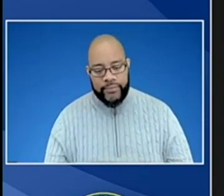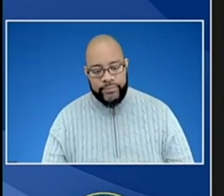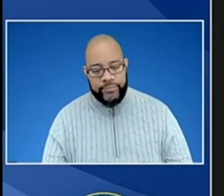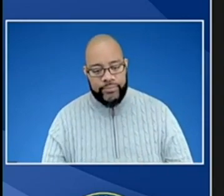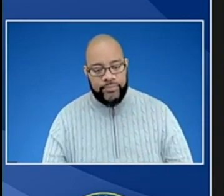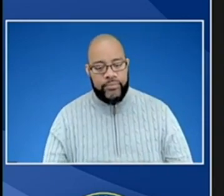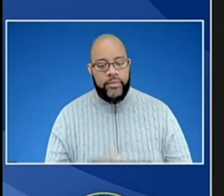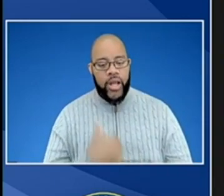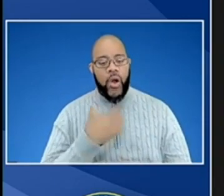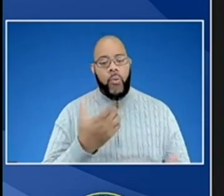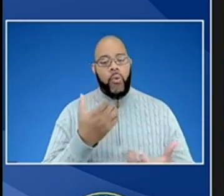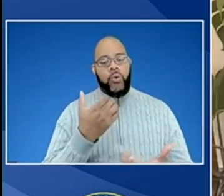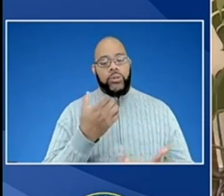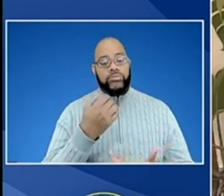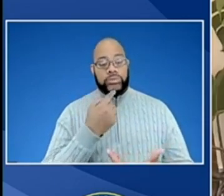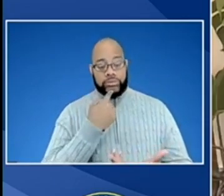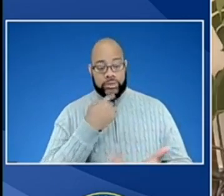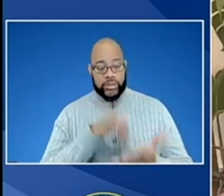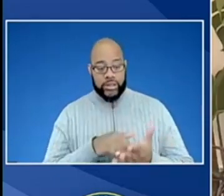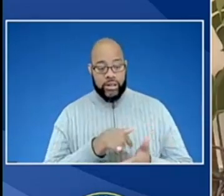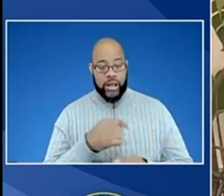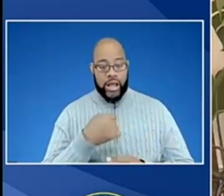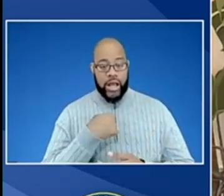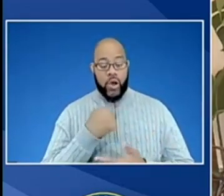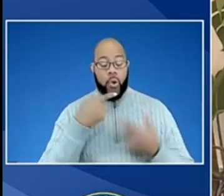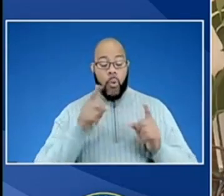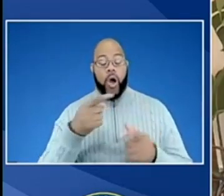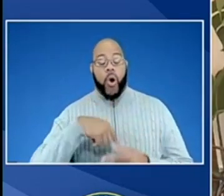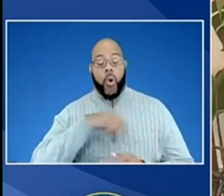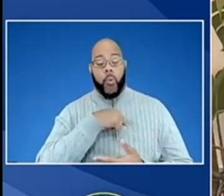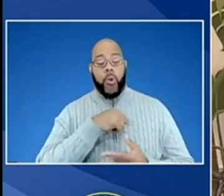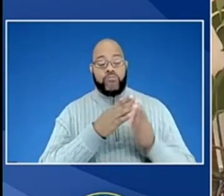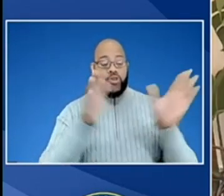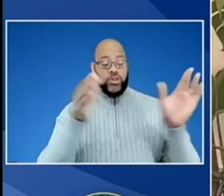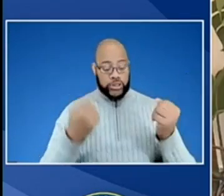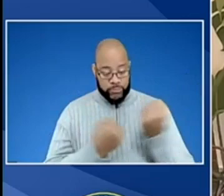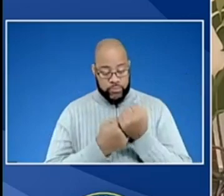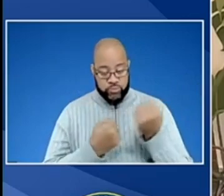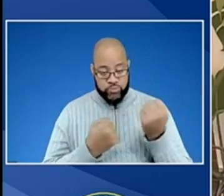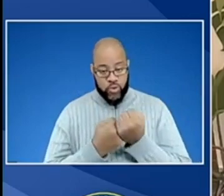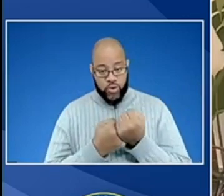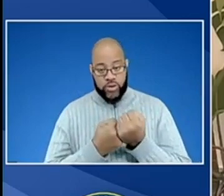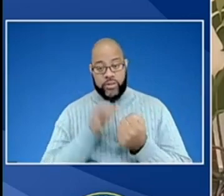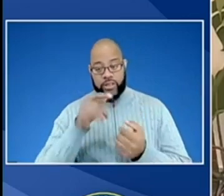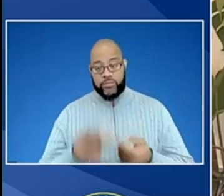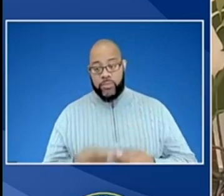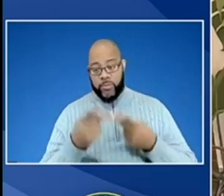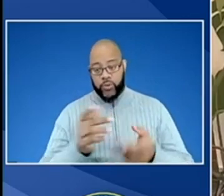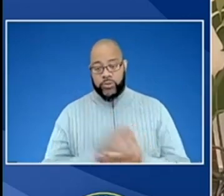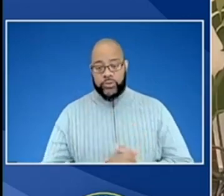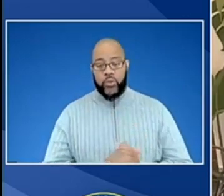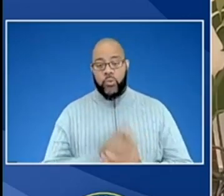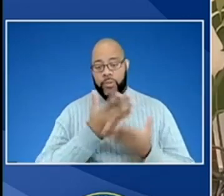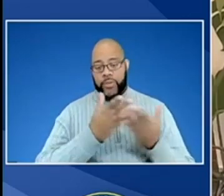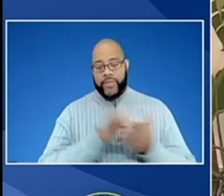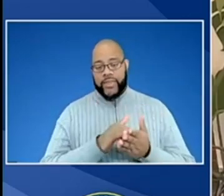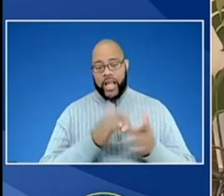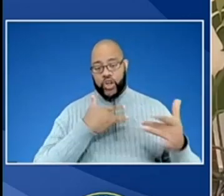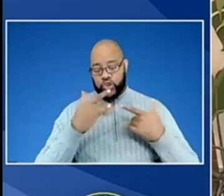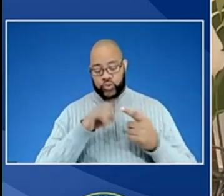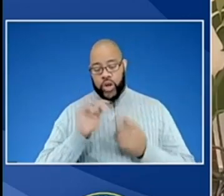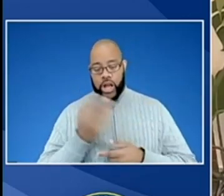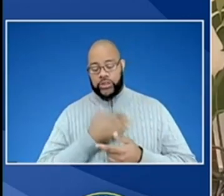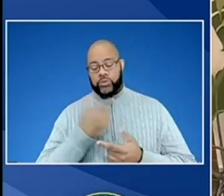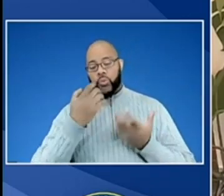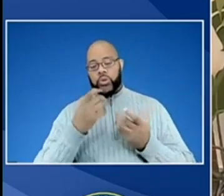I would just like to note that while we are broadly supportive of this proposal, one thing that is concerning to us that we'd